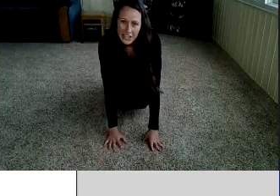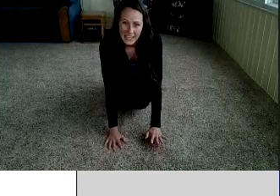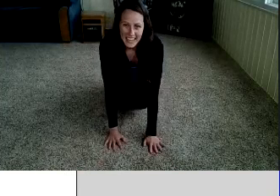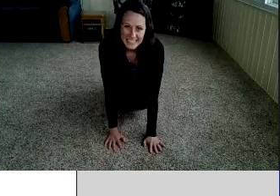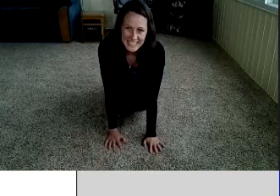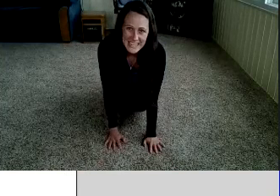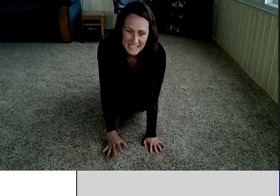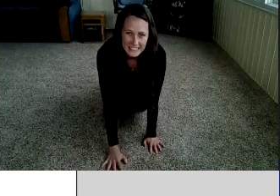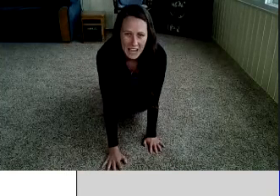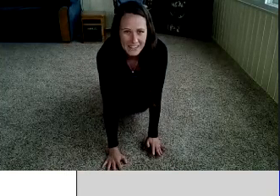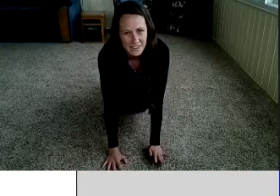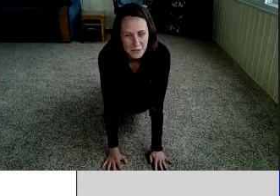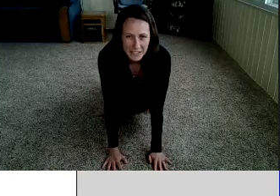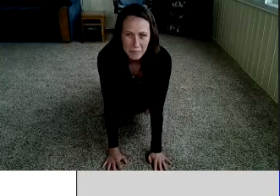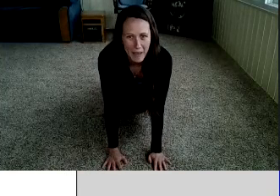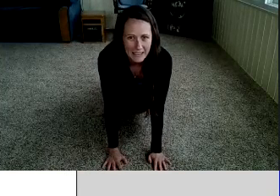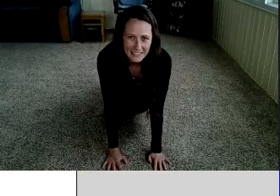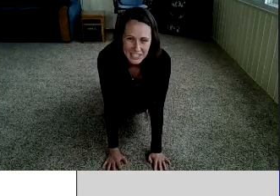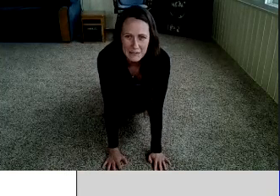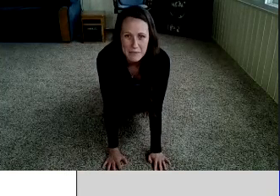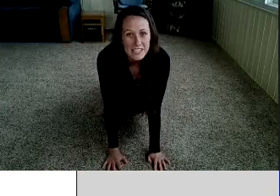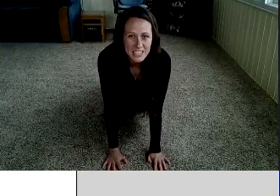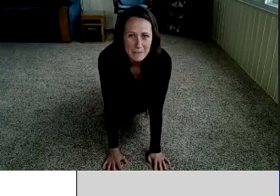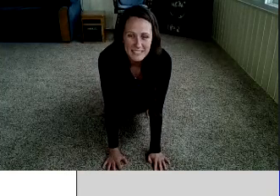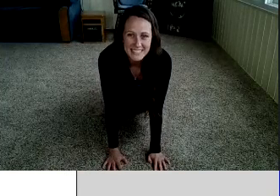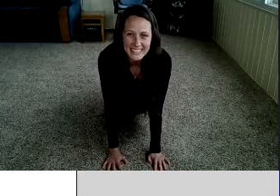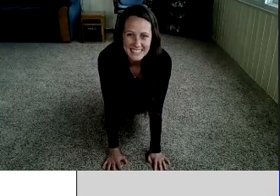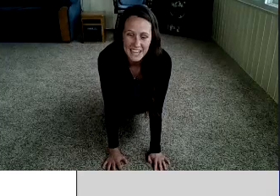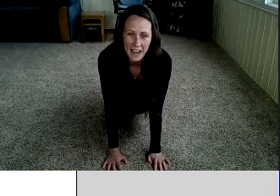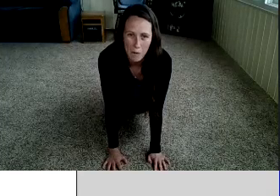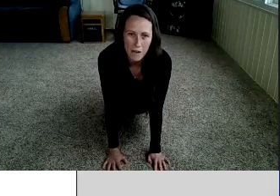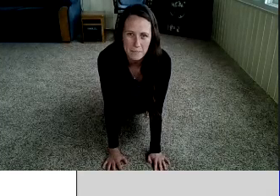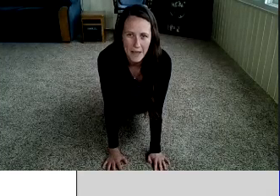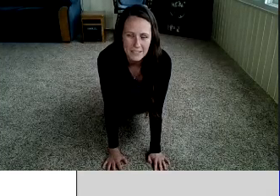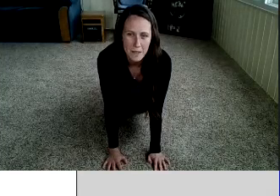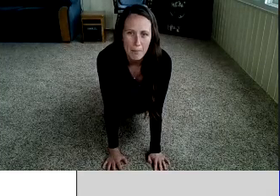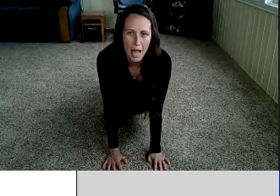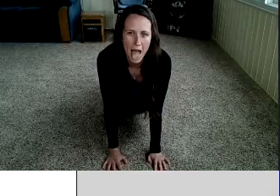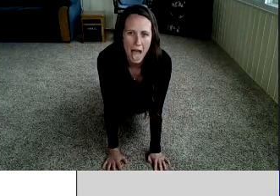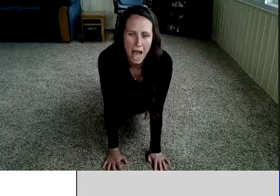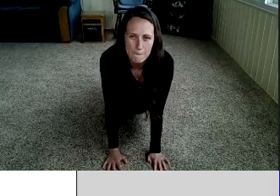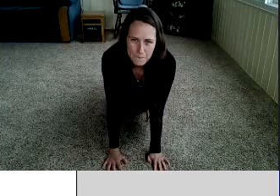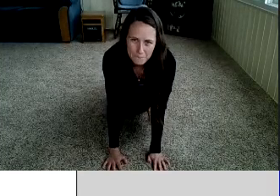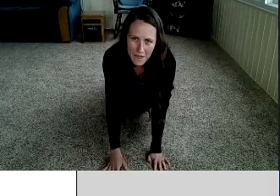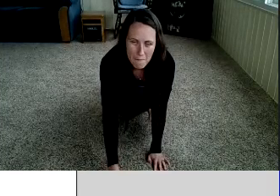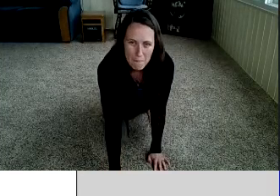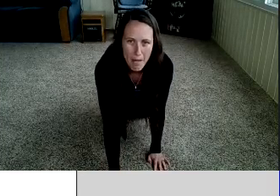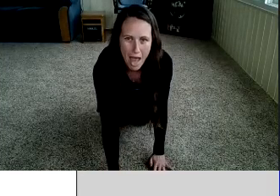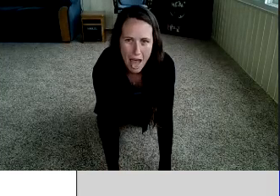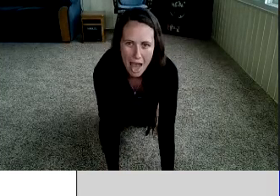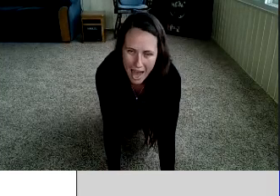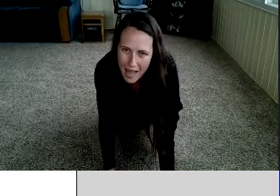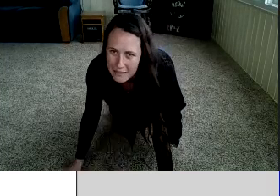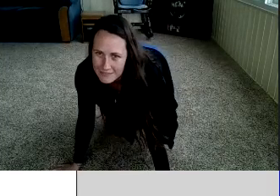our hands and knees and we're gonna baa like a sheep. This sheep is sticking its tongue out while it baas. Baa,